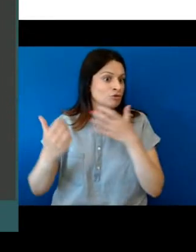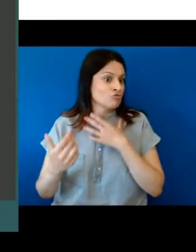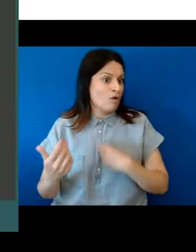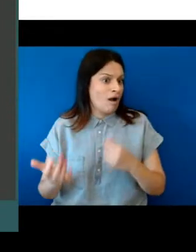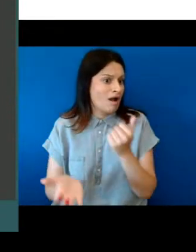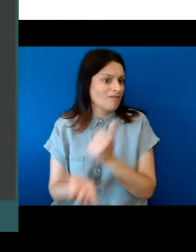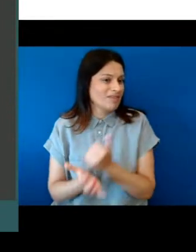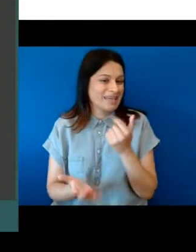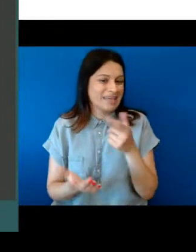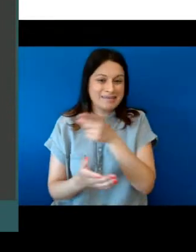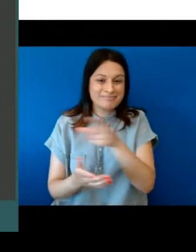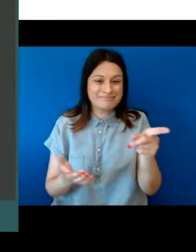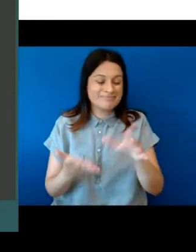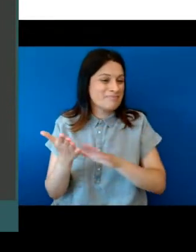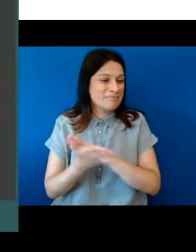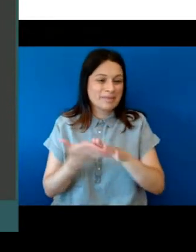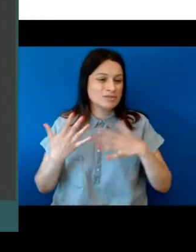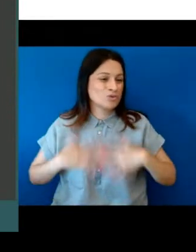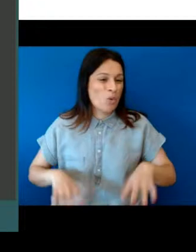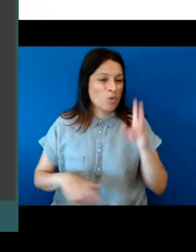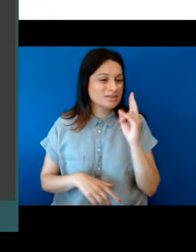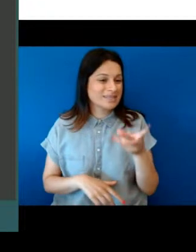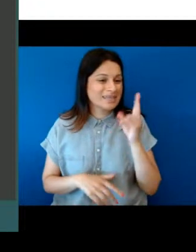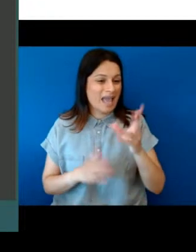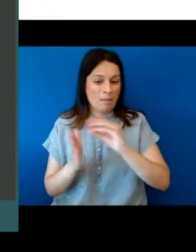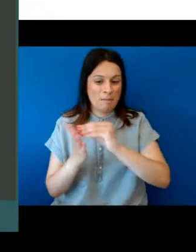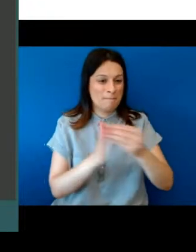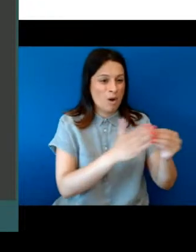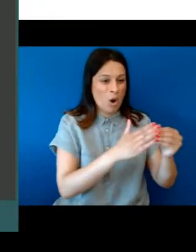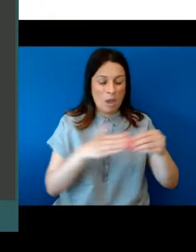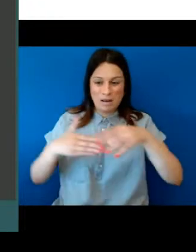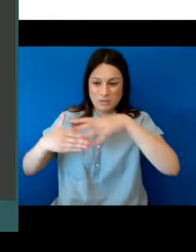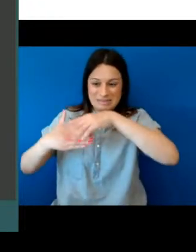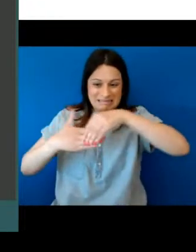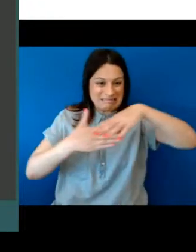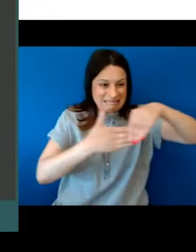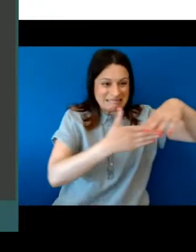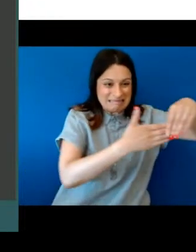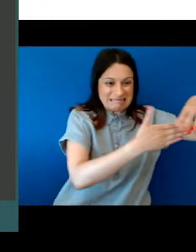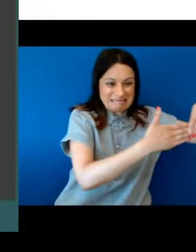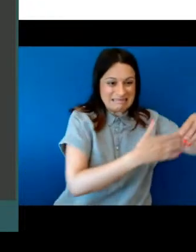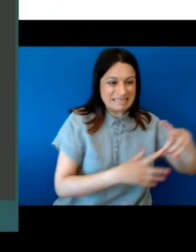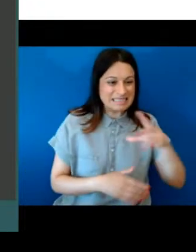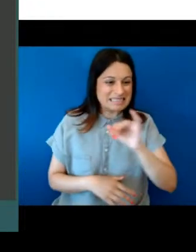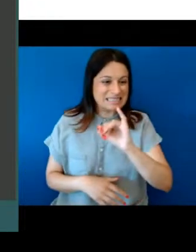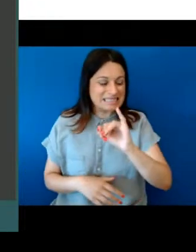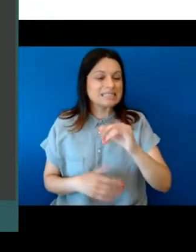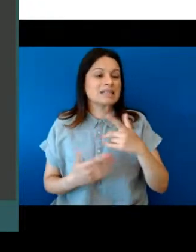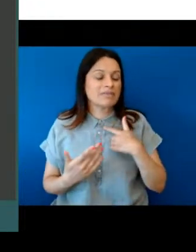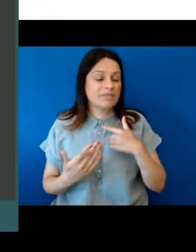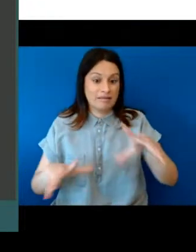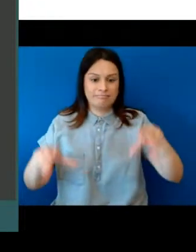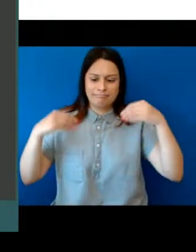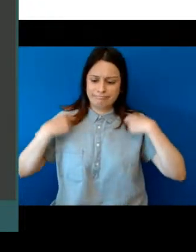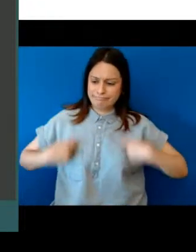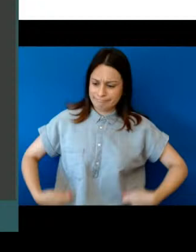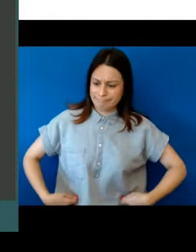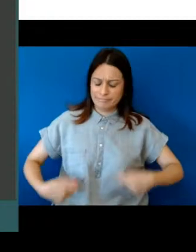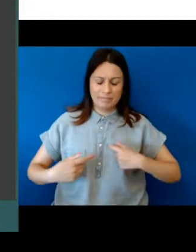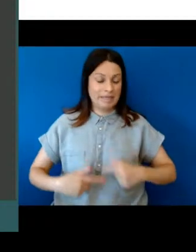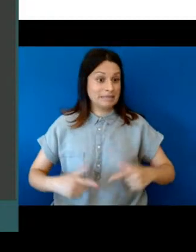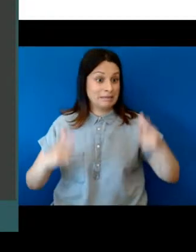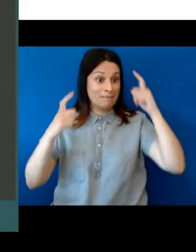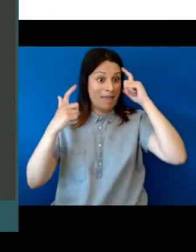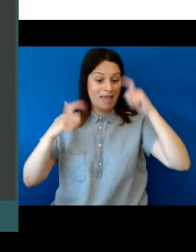to pollen, which then our patients will inhale whenever they're in their bed. So again, unfortunately, this would need to